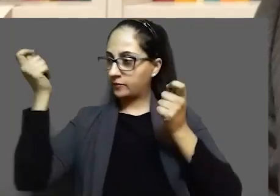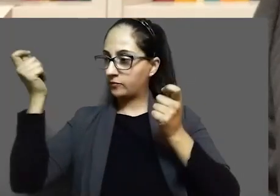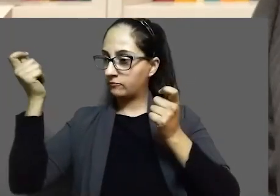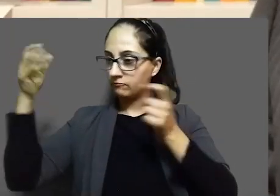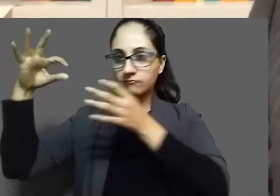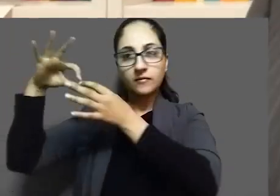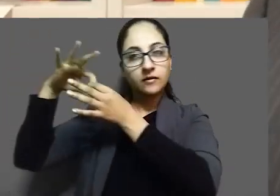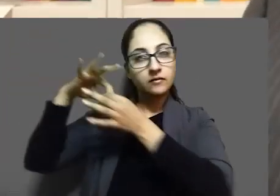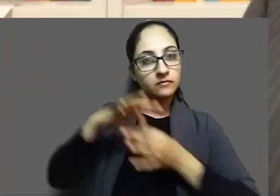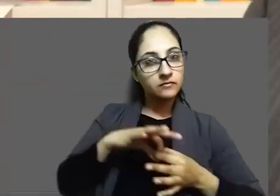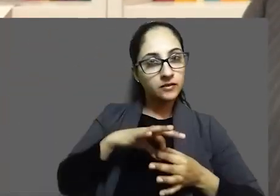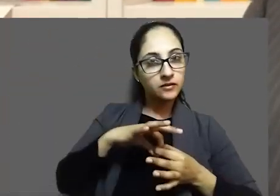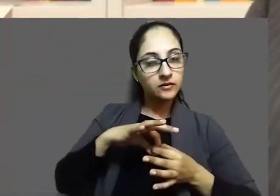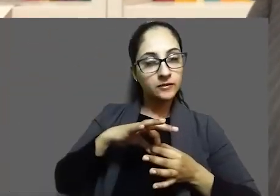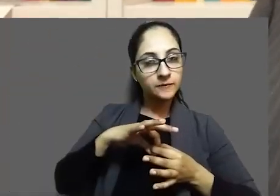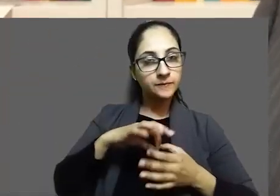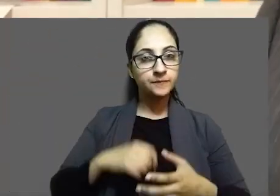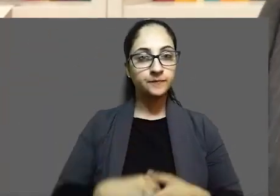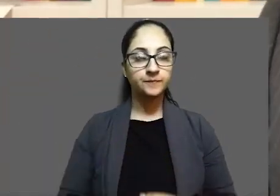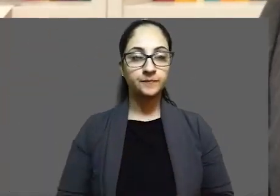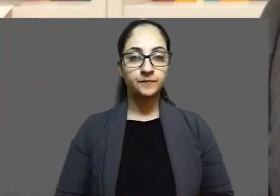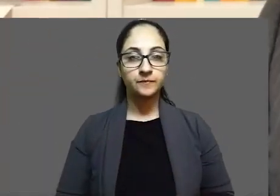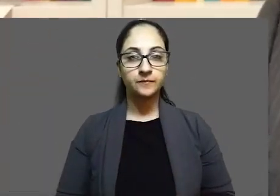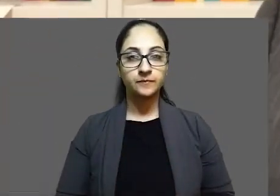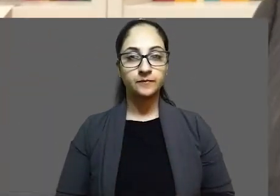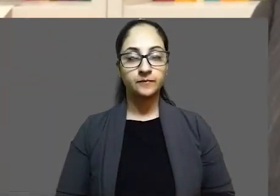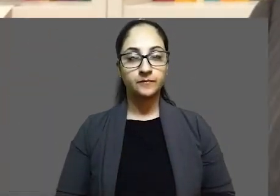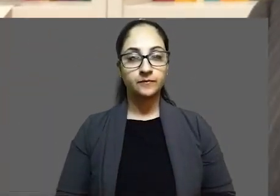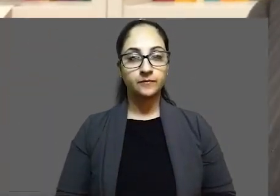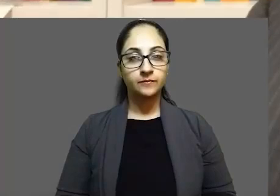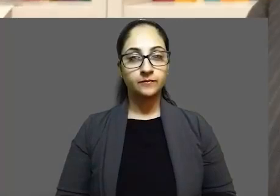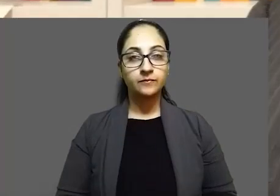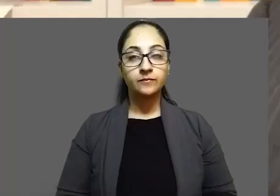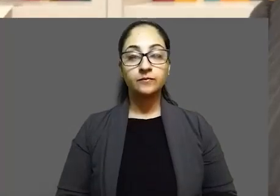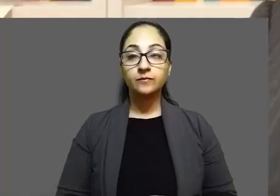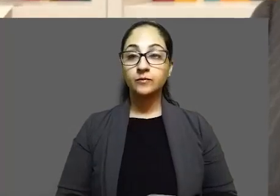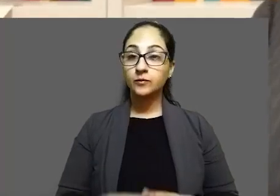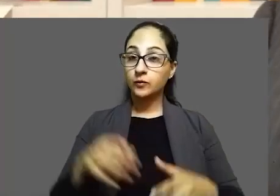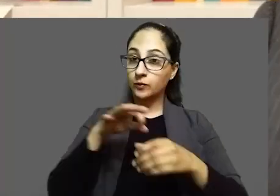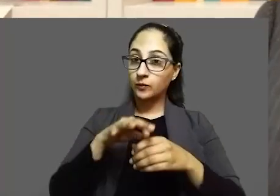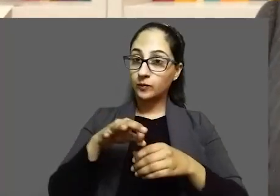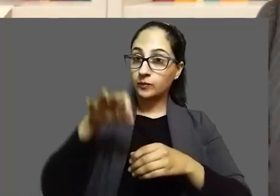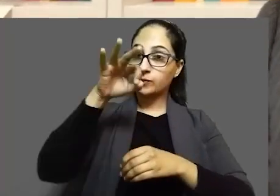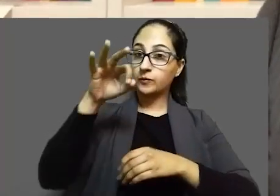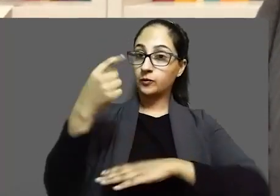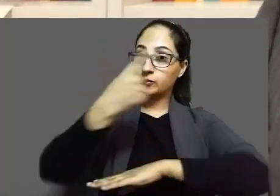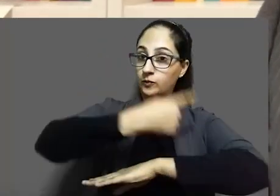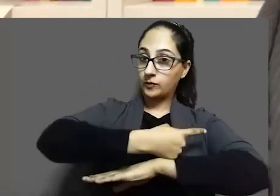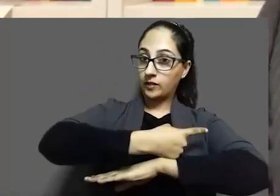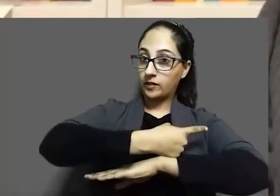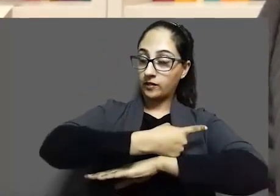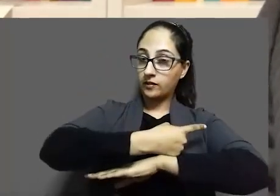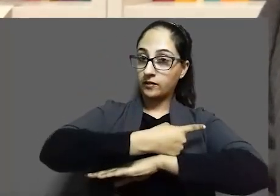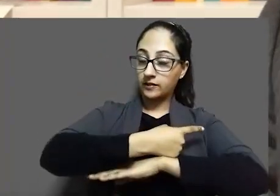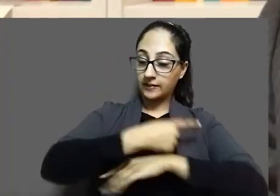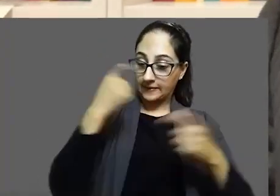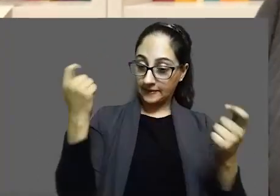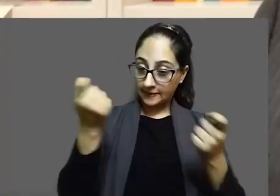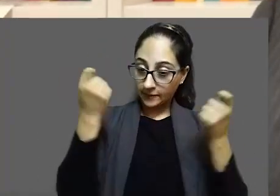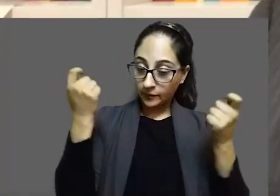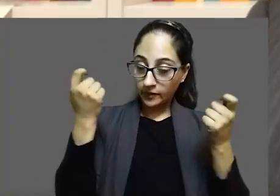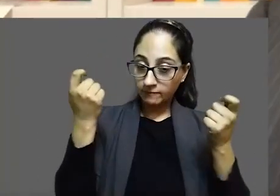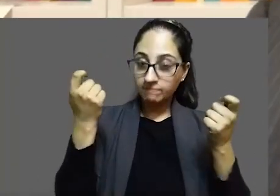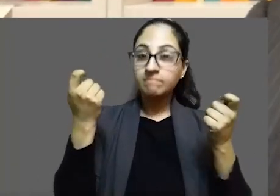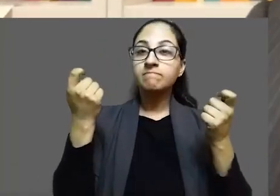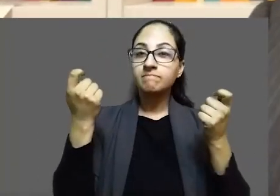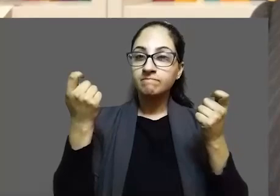to cultivate our spirit. And so when we have these commemoration days, when we have these holy days, I think there are 3 ways